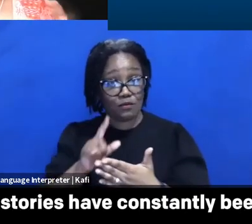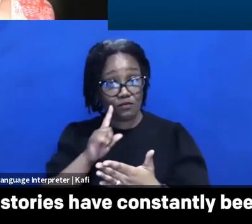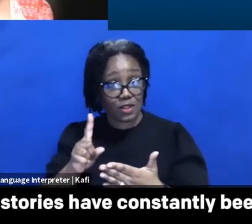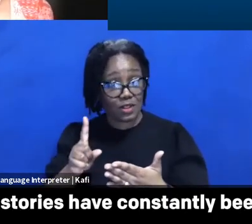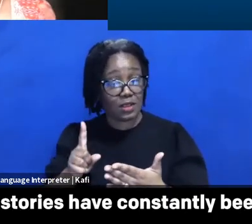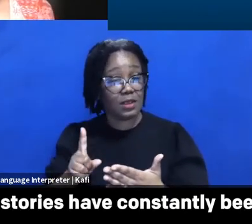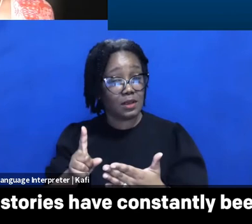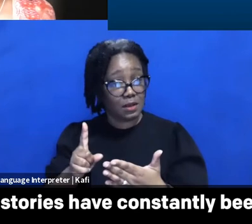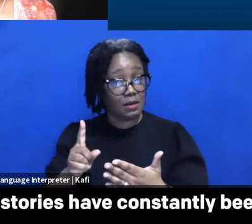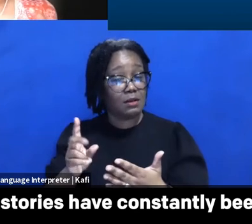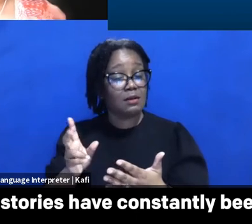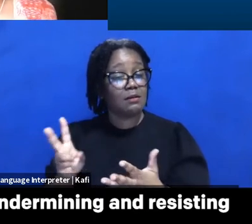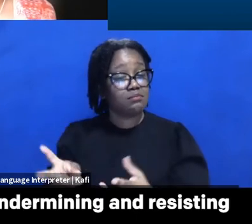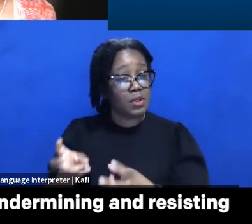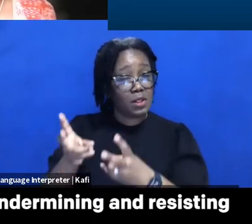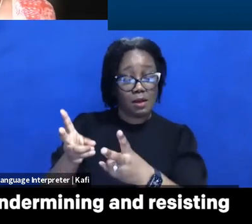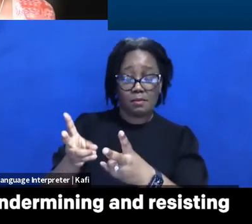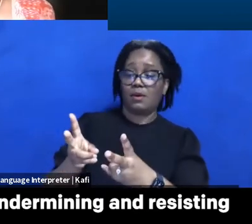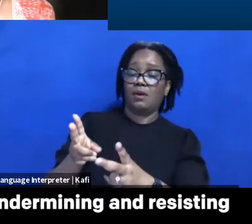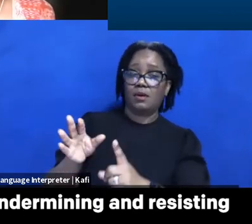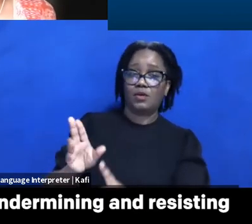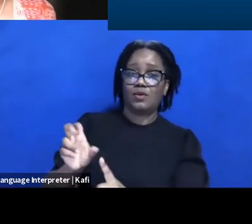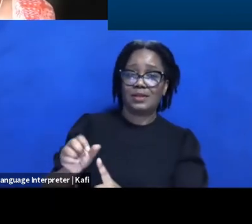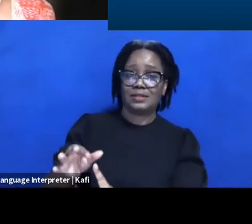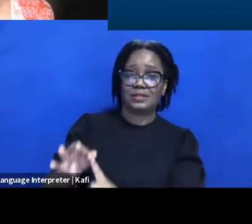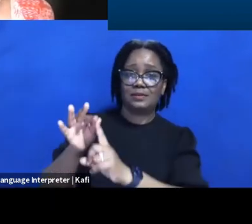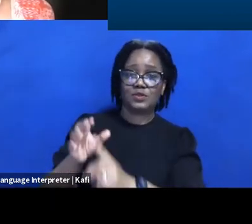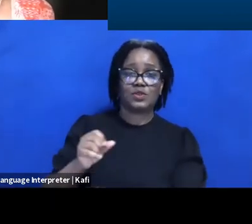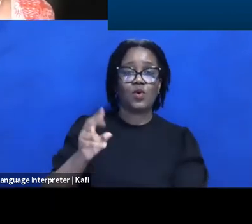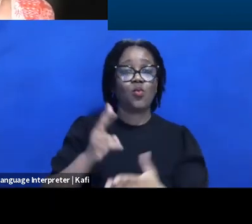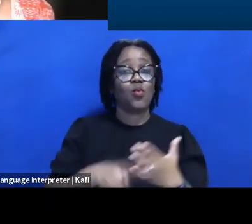what stories have constantly been undermining and resisting,